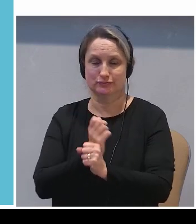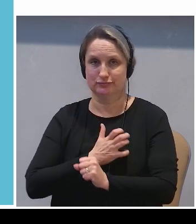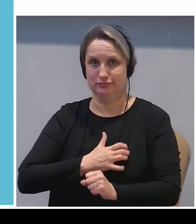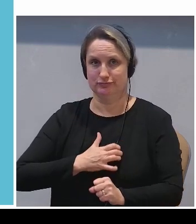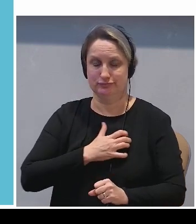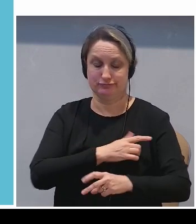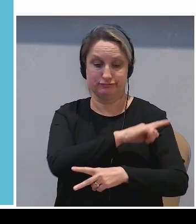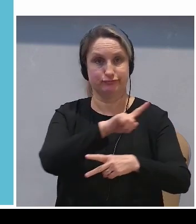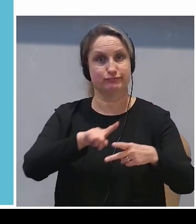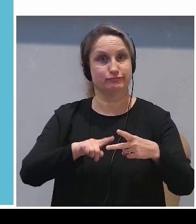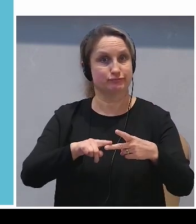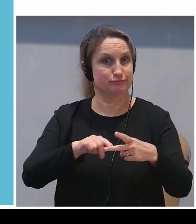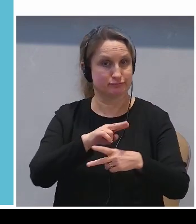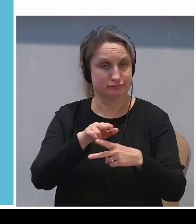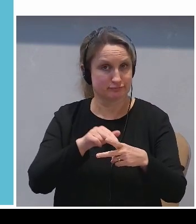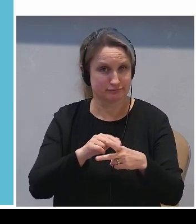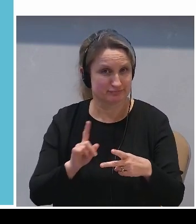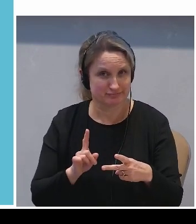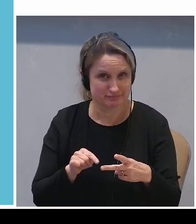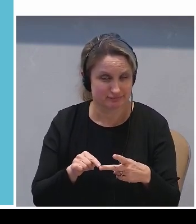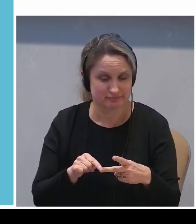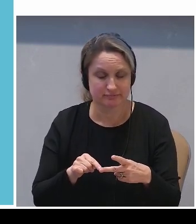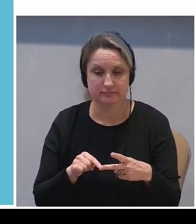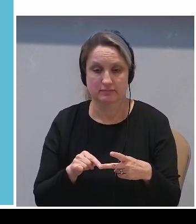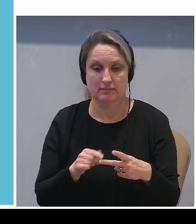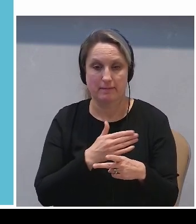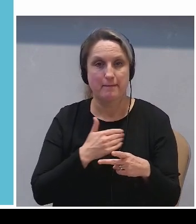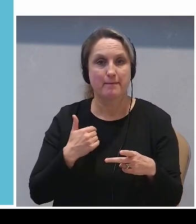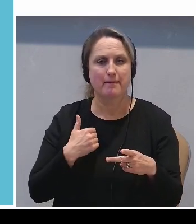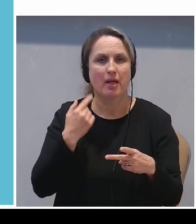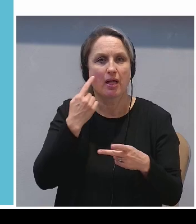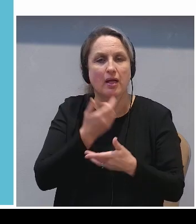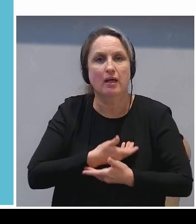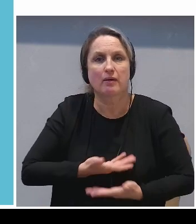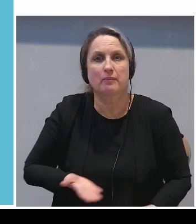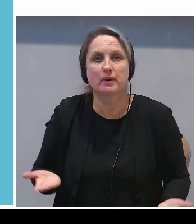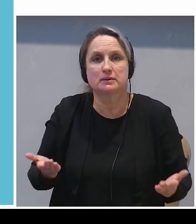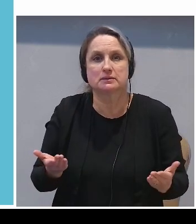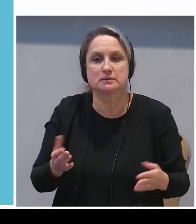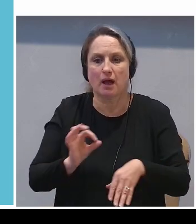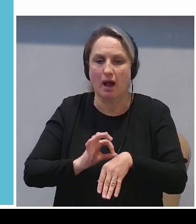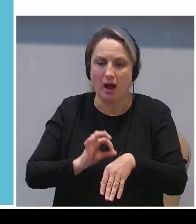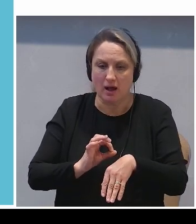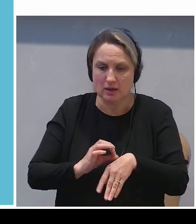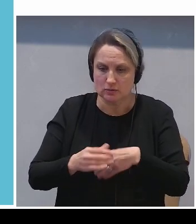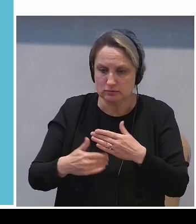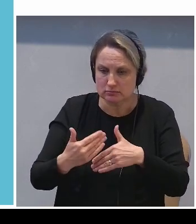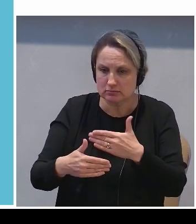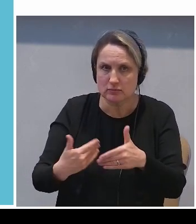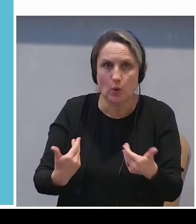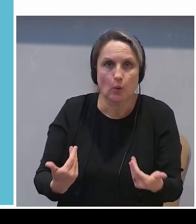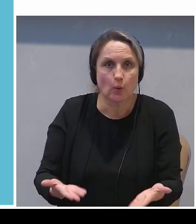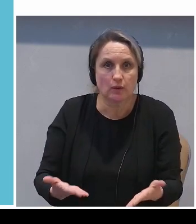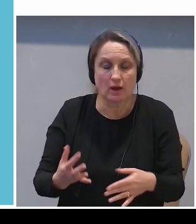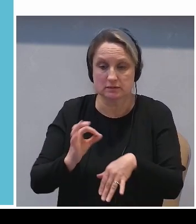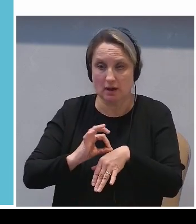the disease. Because if we don't know how the disease progresses, then it's very difficult to design a good study. This is another complexity, and